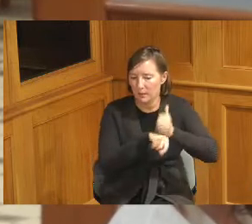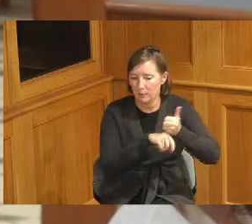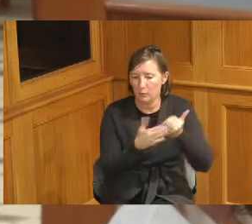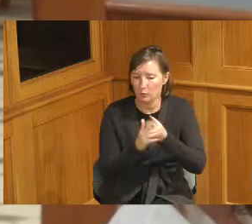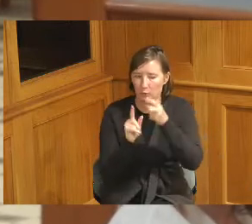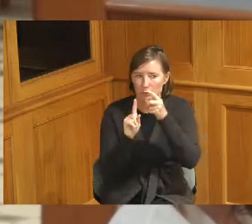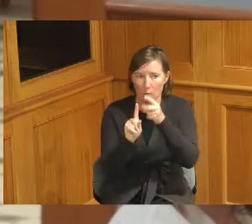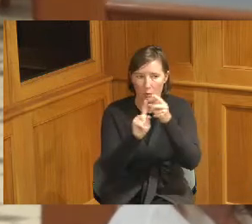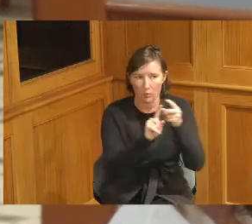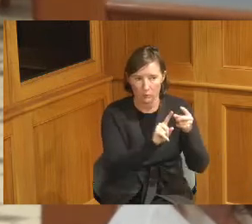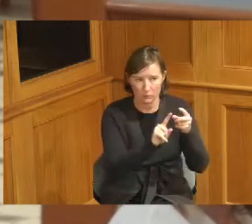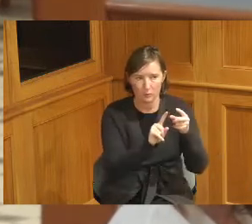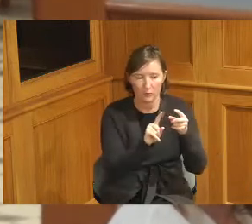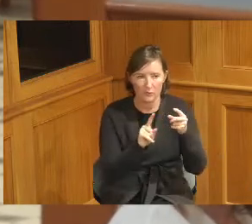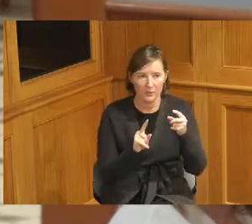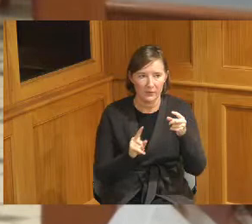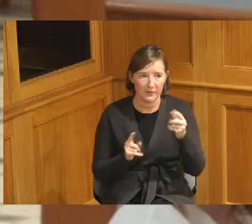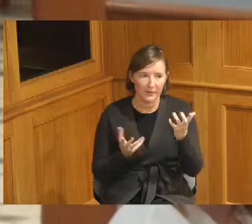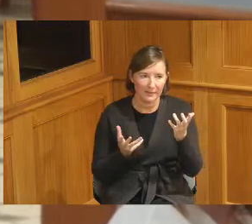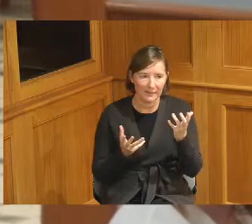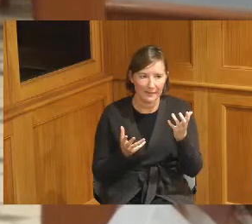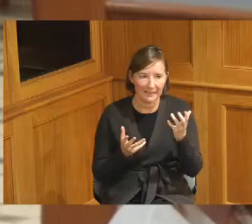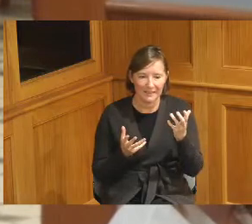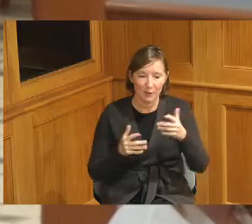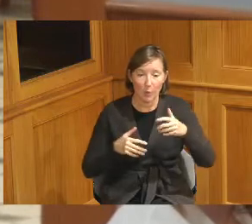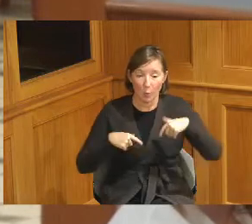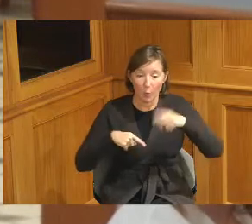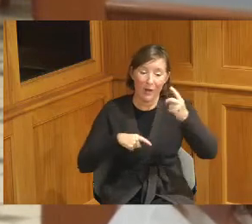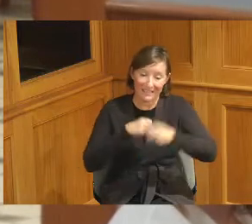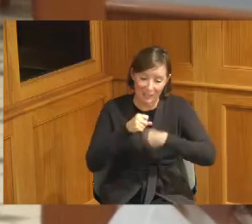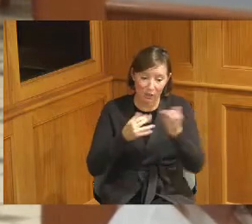much into that thing, because I know how it is when you're in between studies.